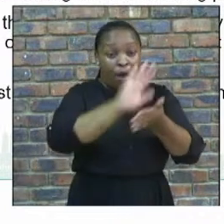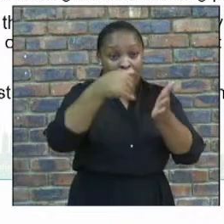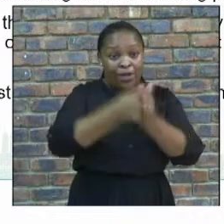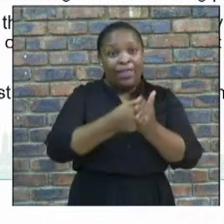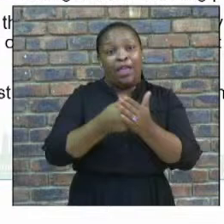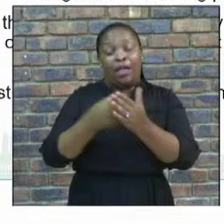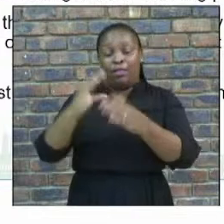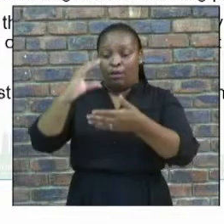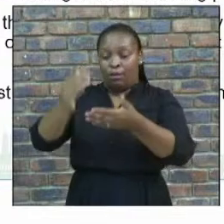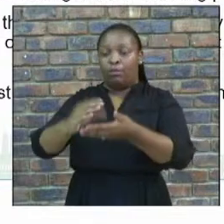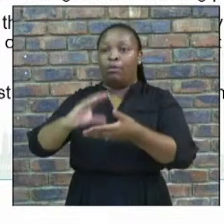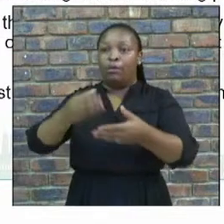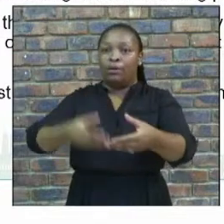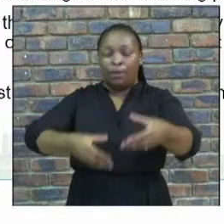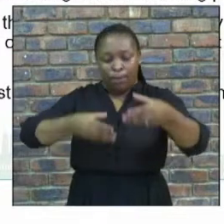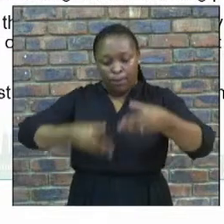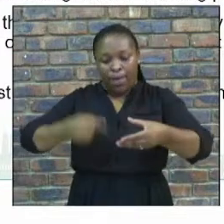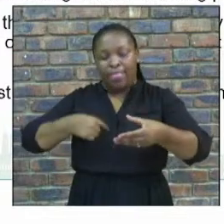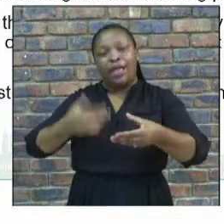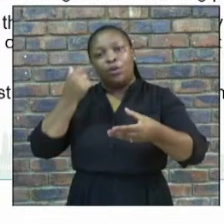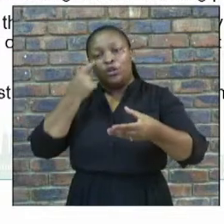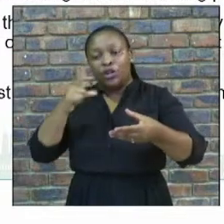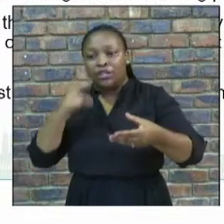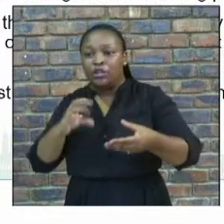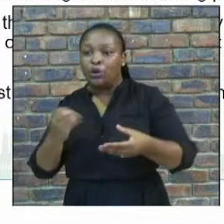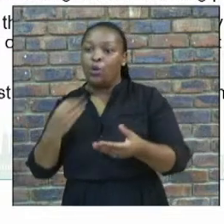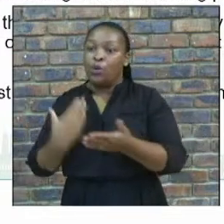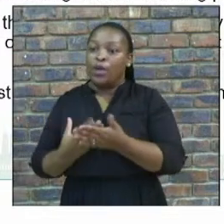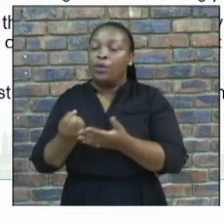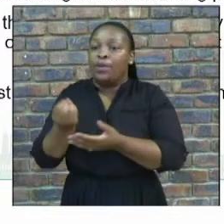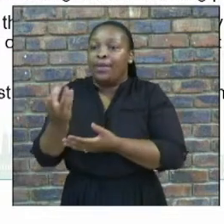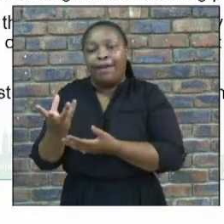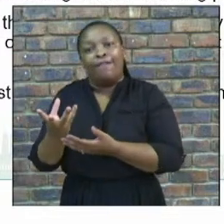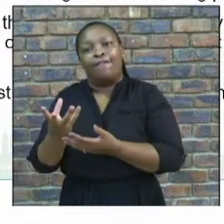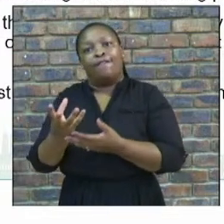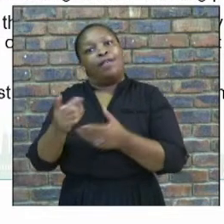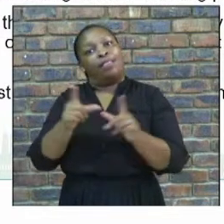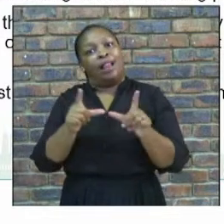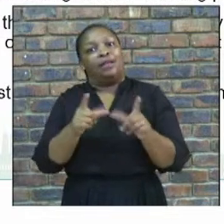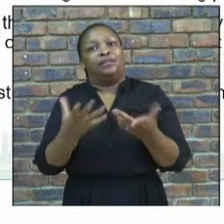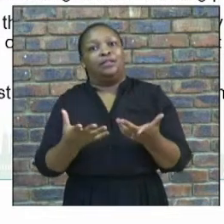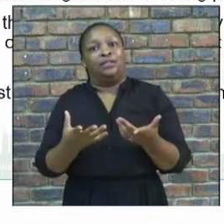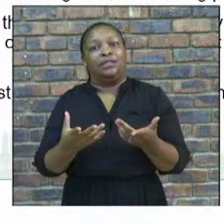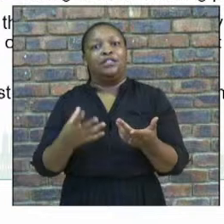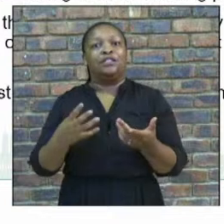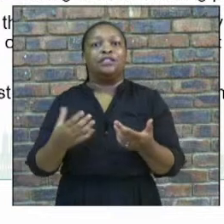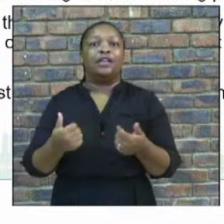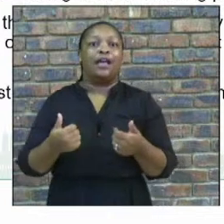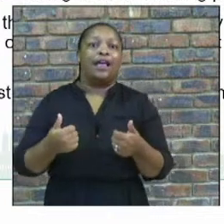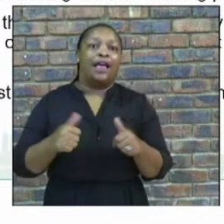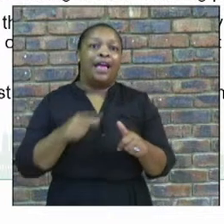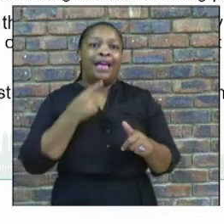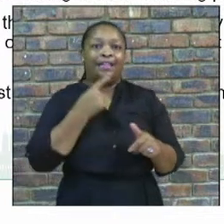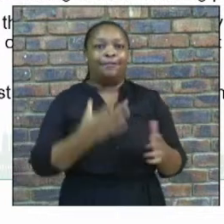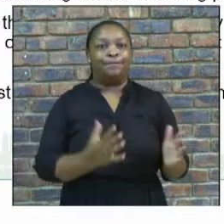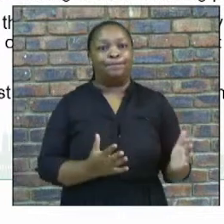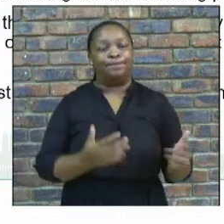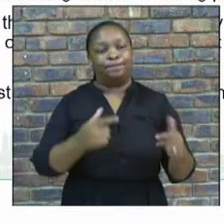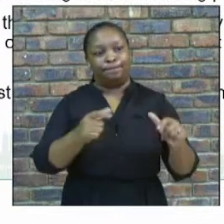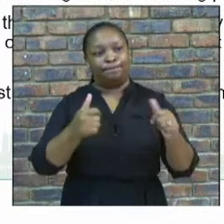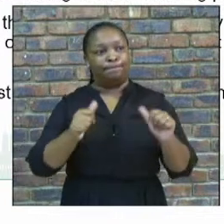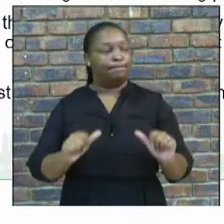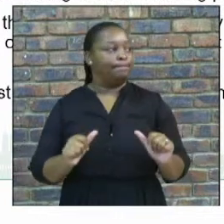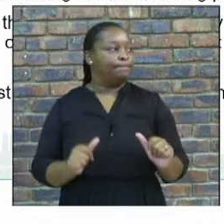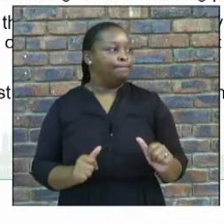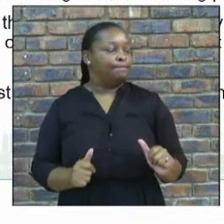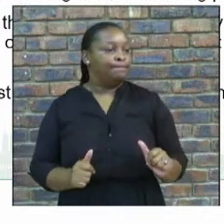the Gazette. Then clause 44 provide for exceptions under which the minister may grant